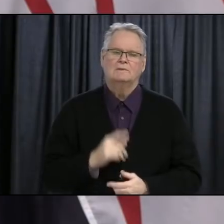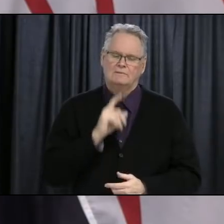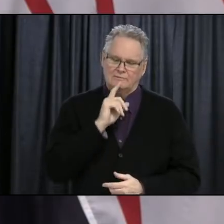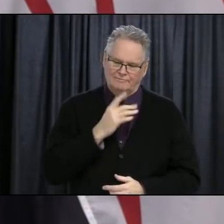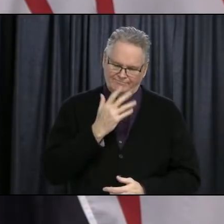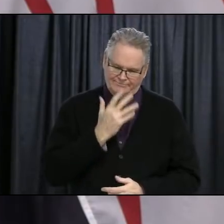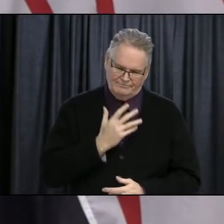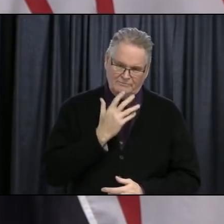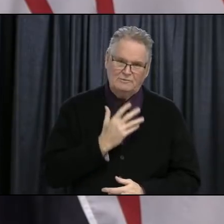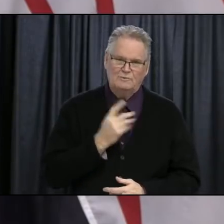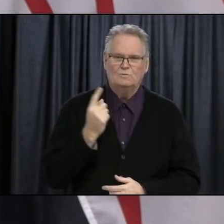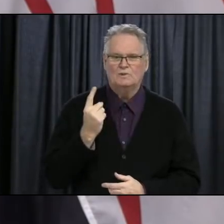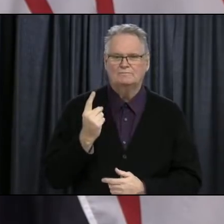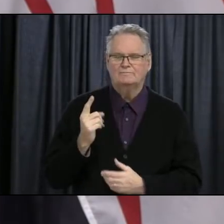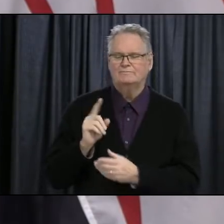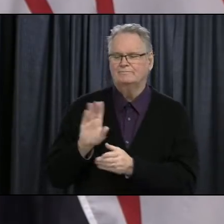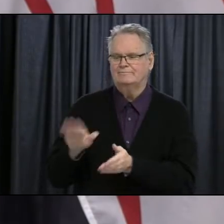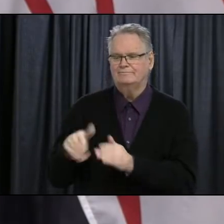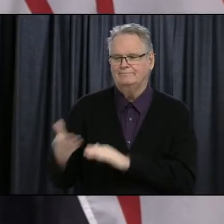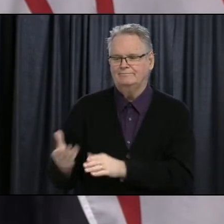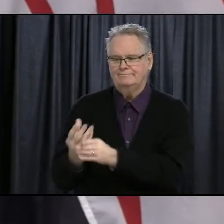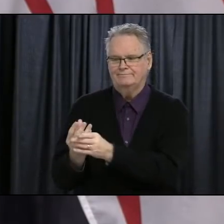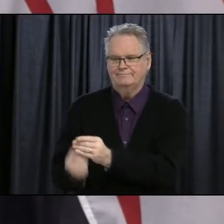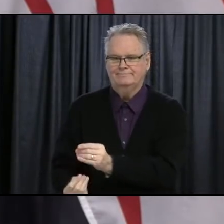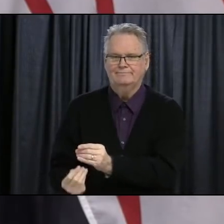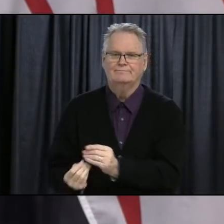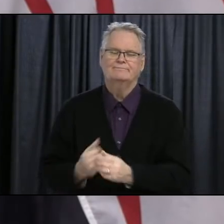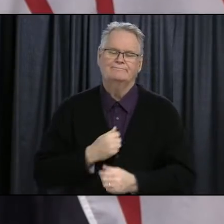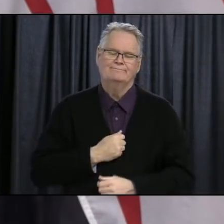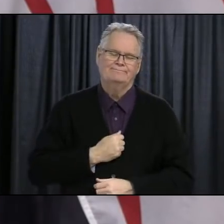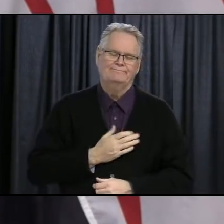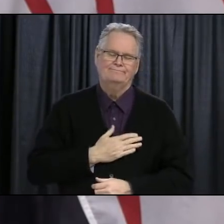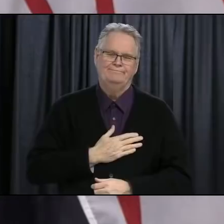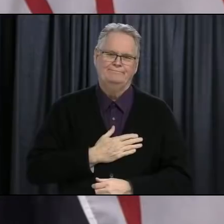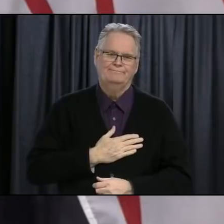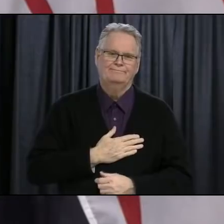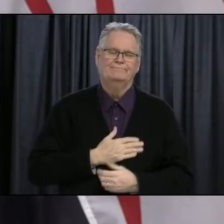112,932 people tested to date. As a reminder,